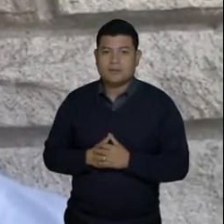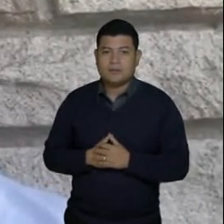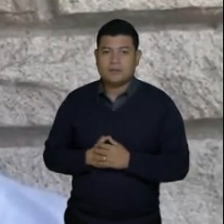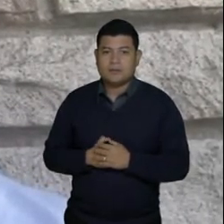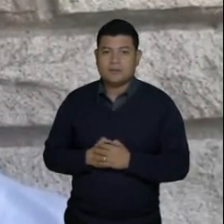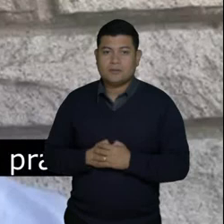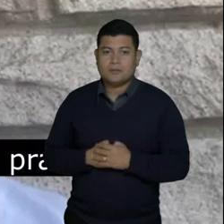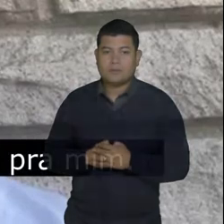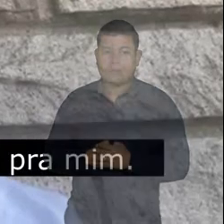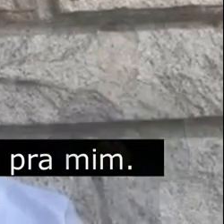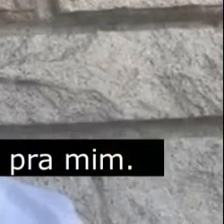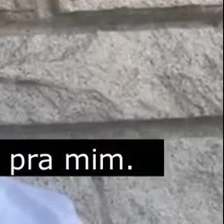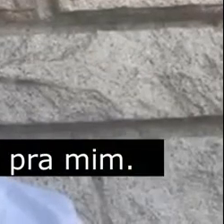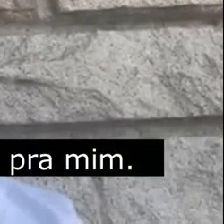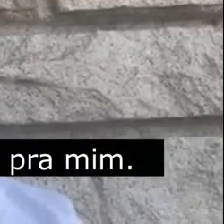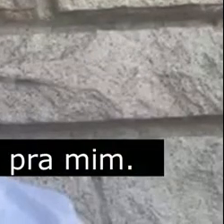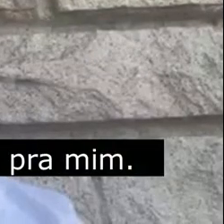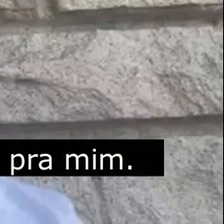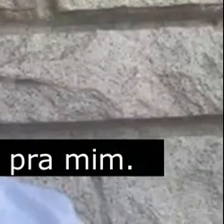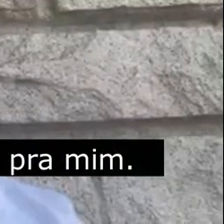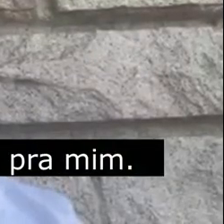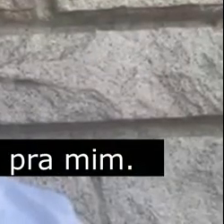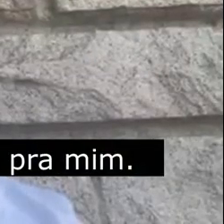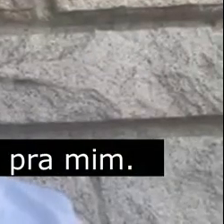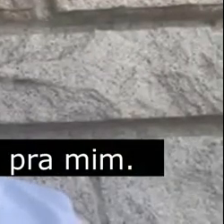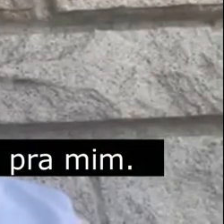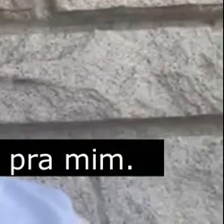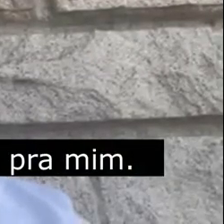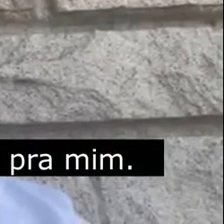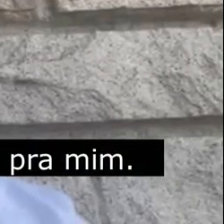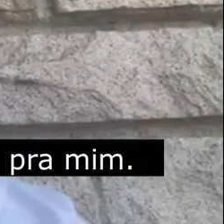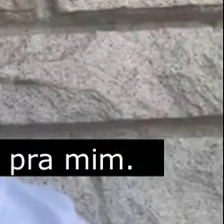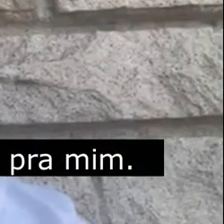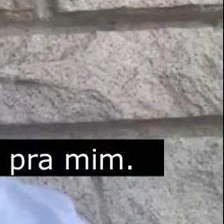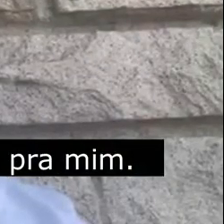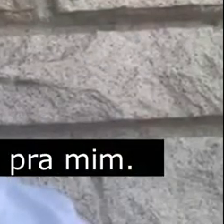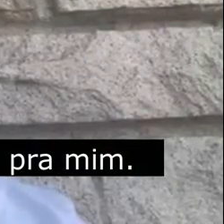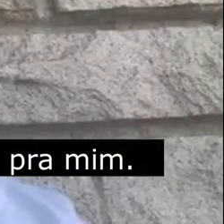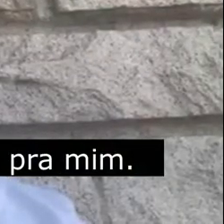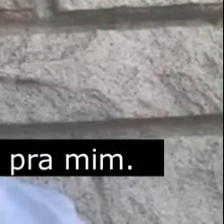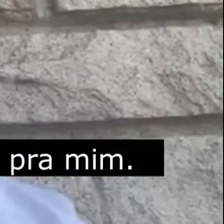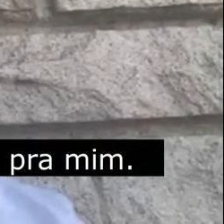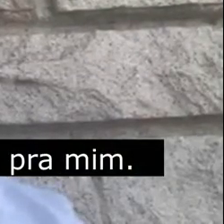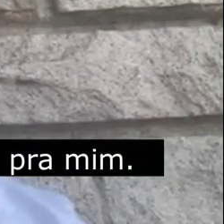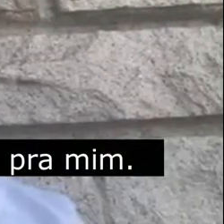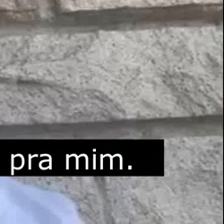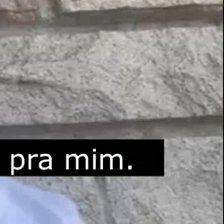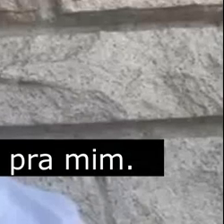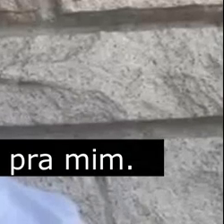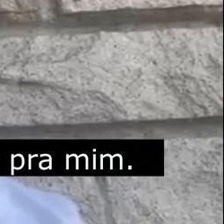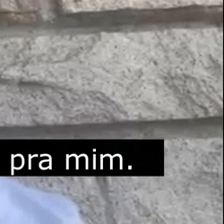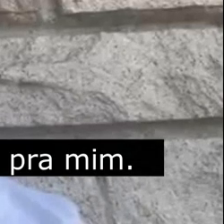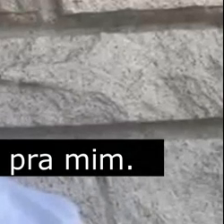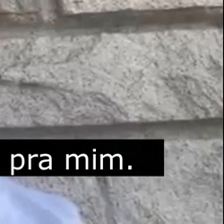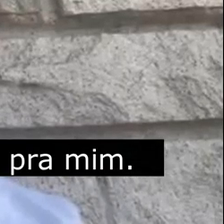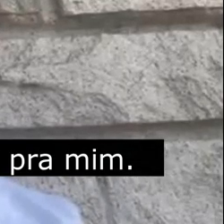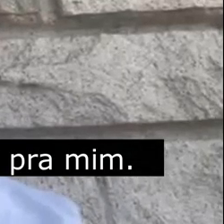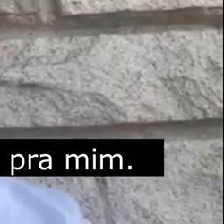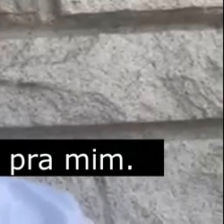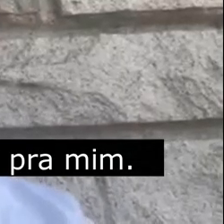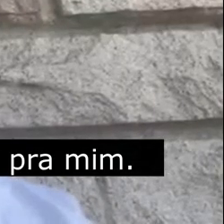baixinho the early age of around e or n I knew that school wasn't for